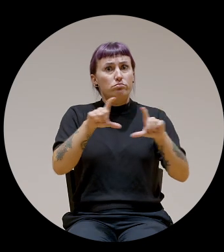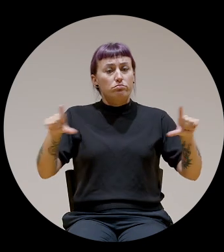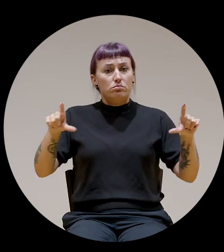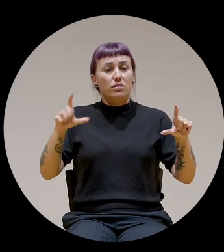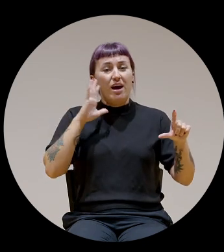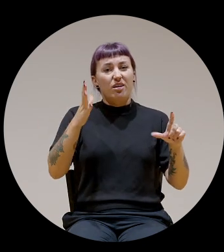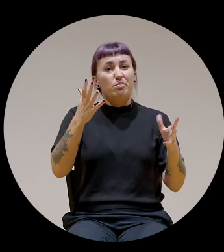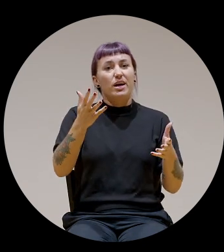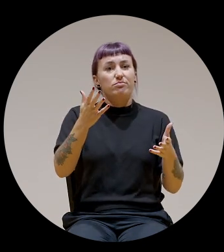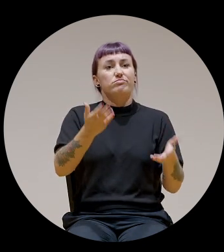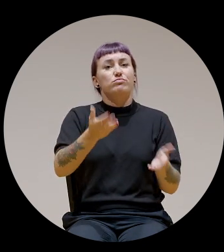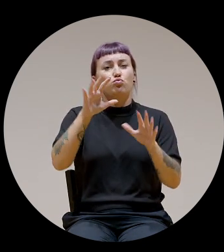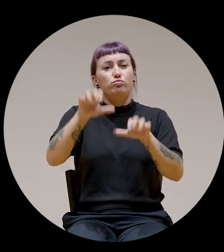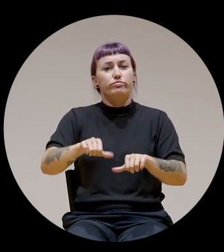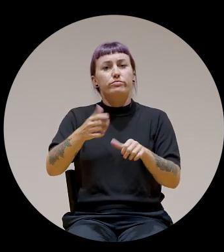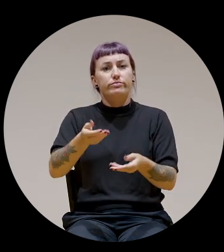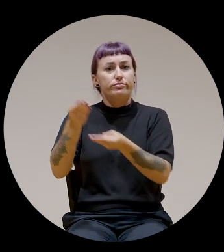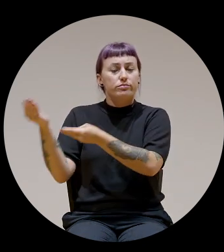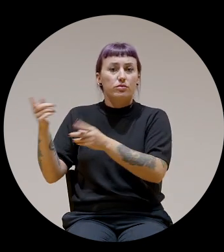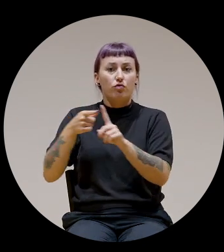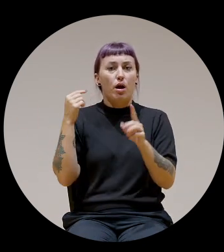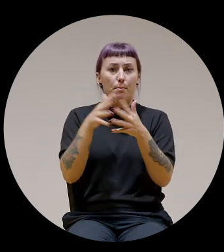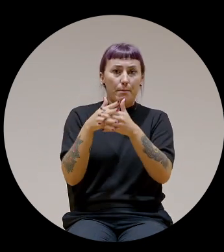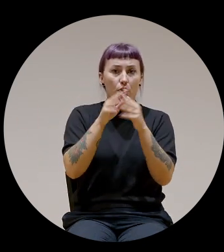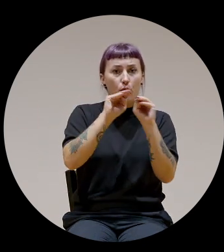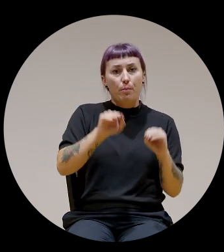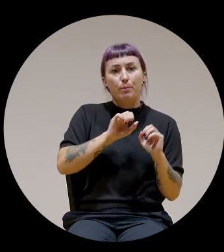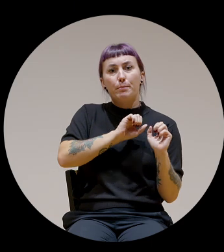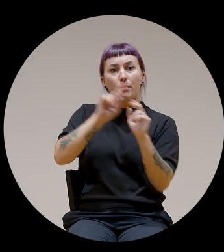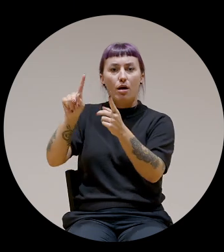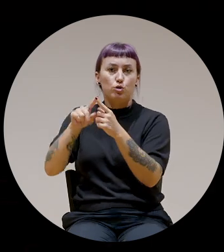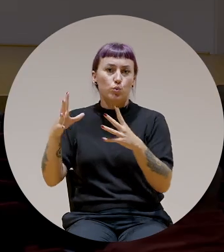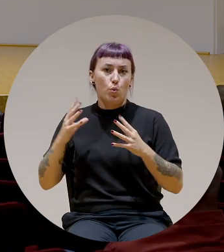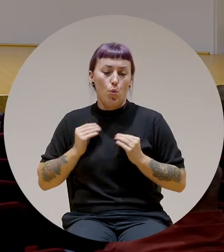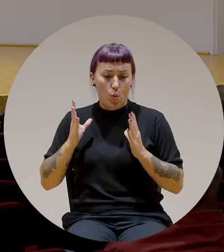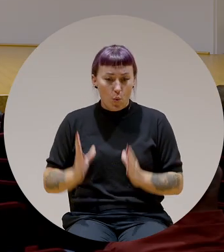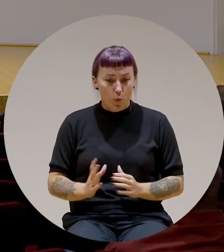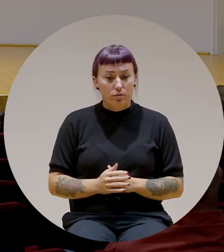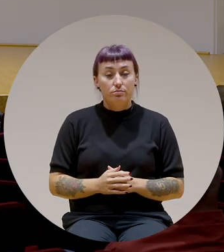been taken out of American museums and sent back to their owners.